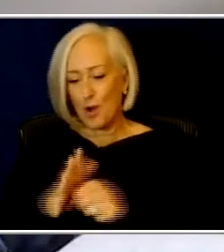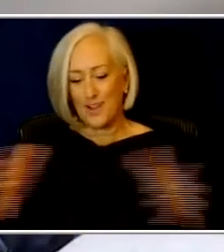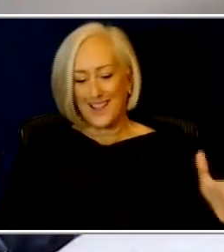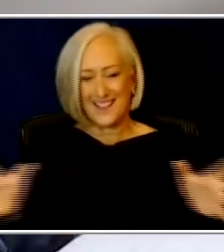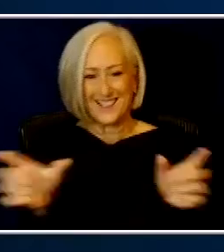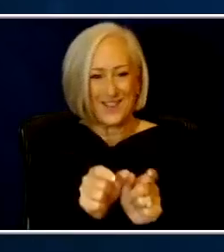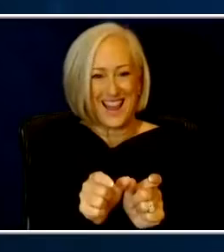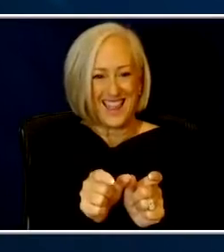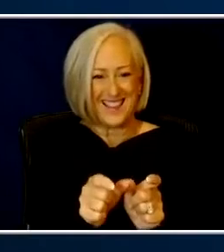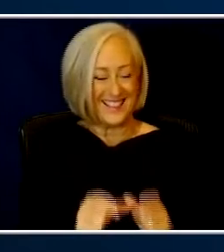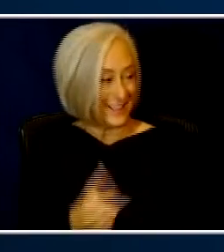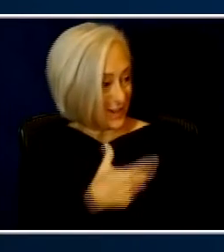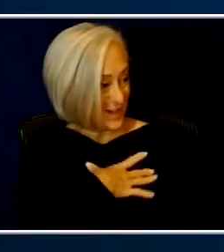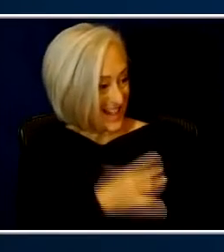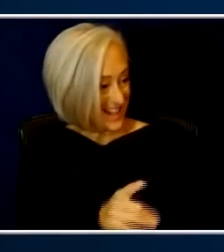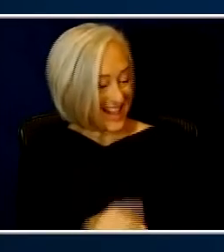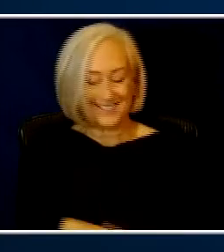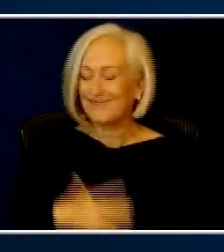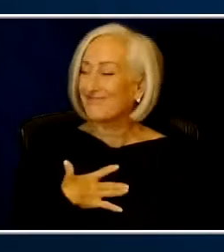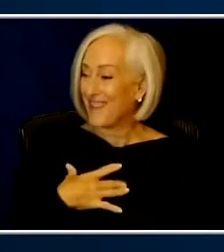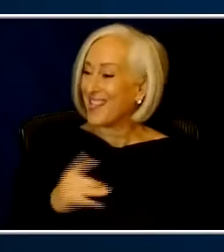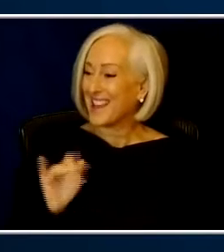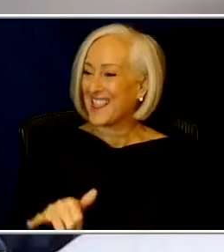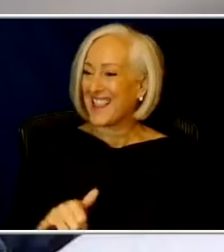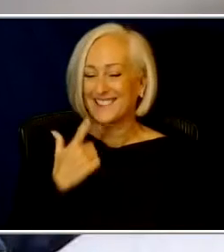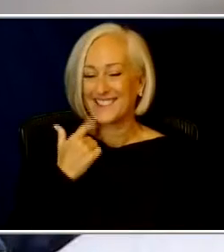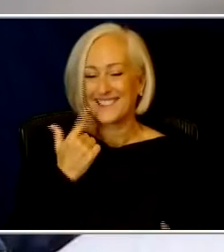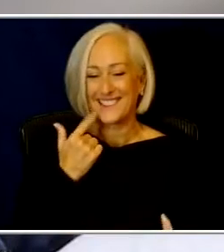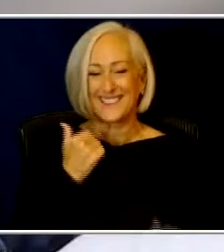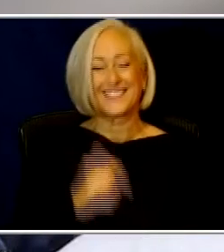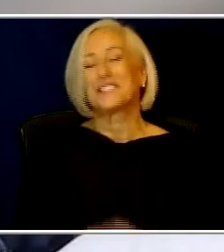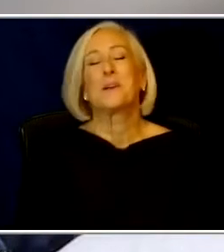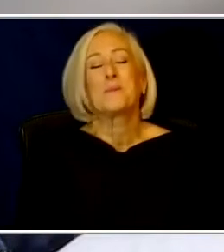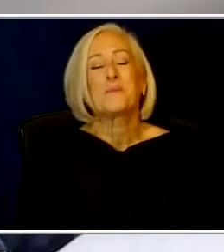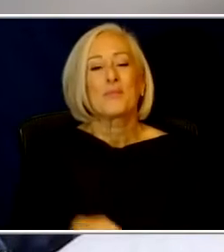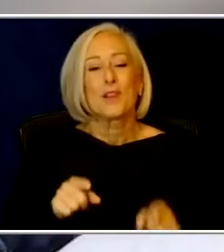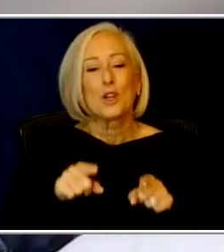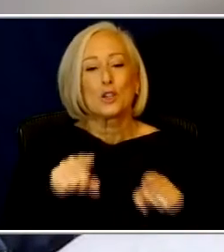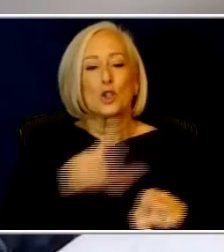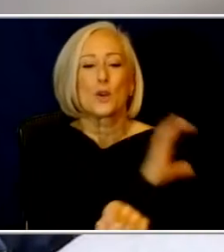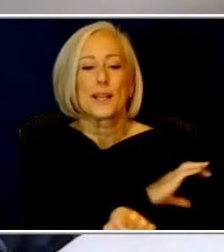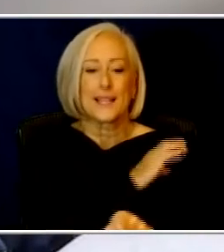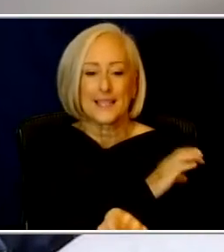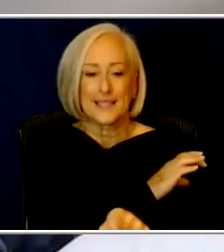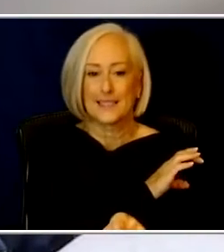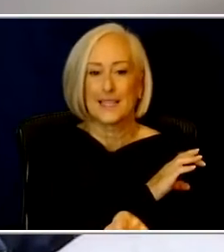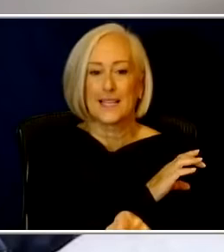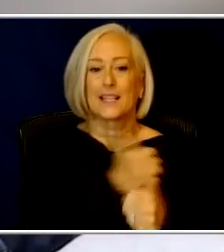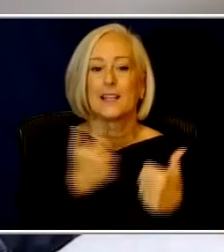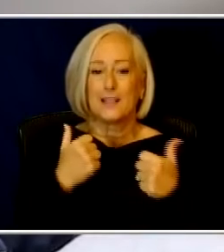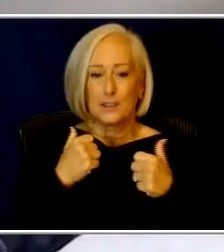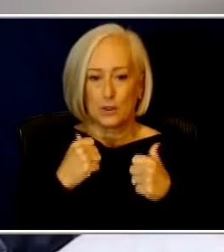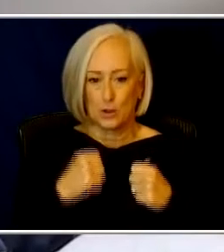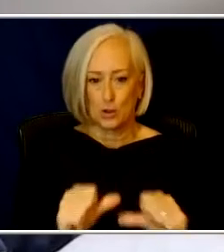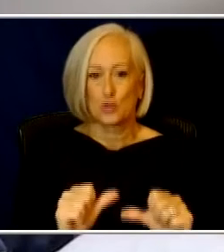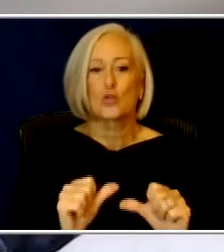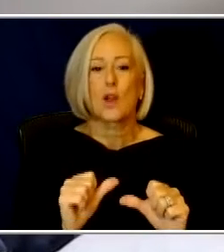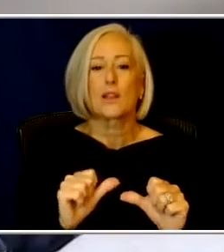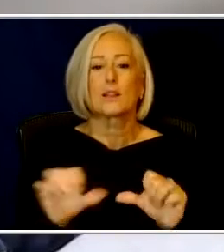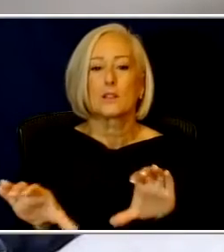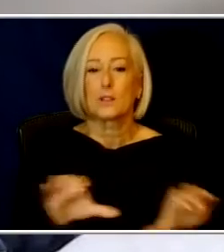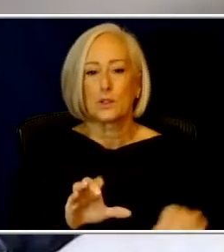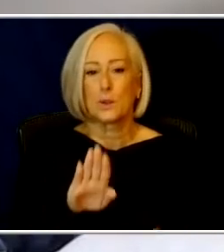that? I like that, yeah. Doing clinics as far as trying to get the bivalent